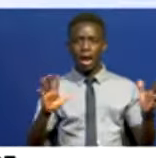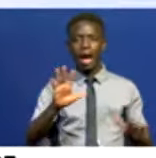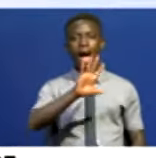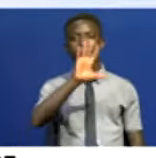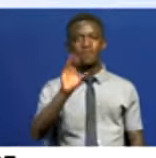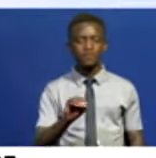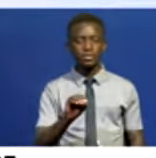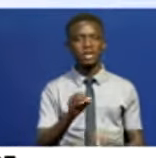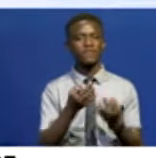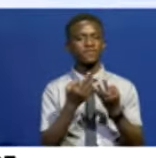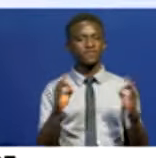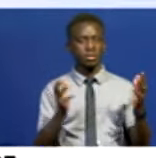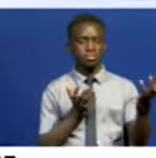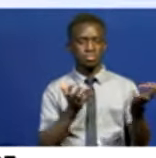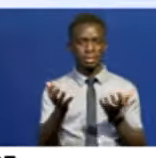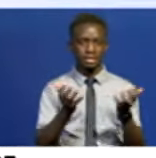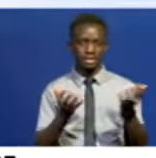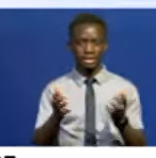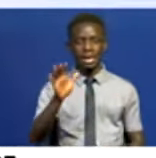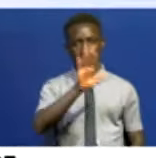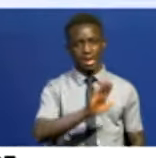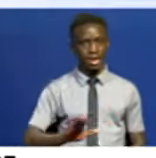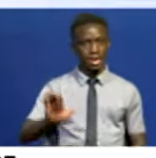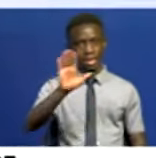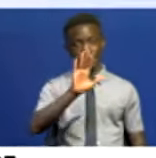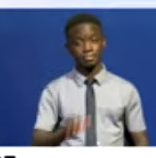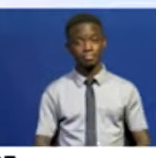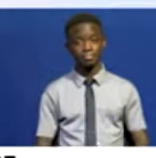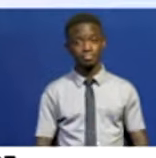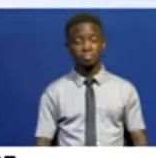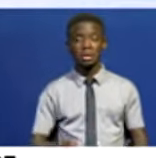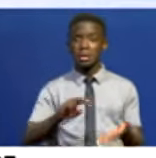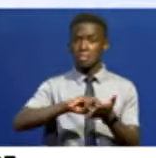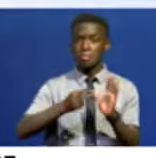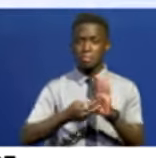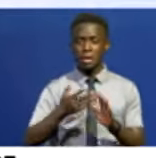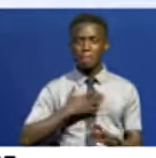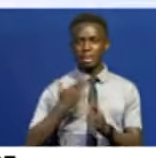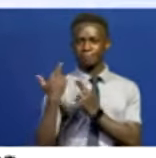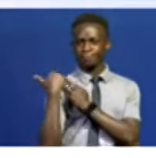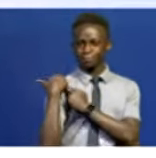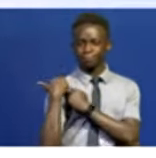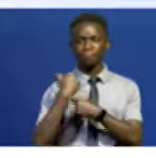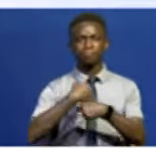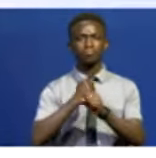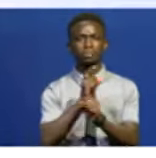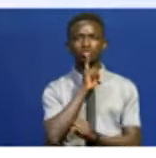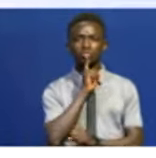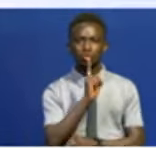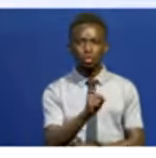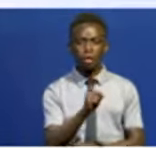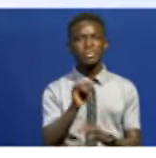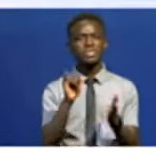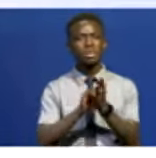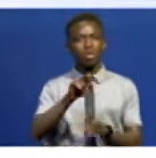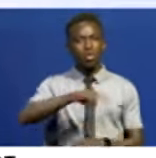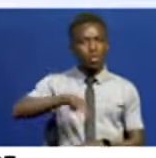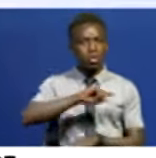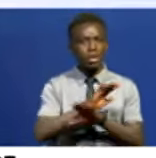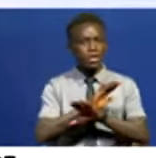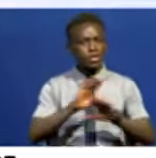Area. It will be my responsibility to you to make sure that we not only make